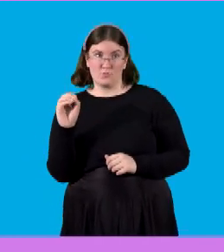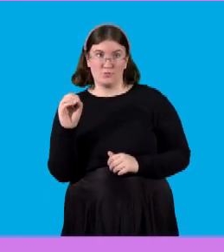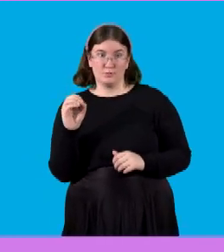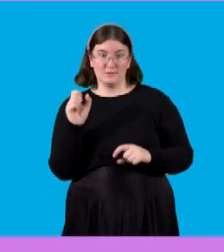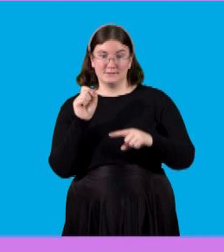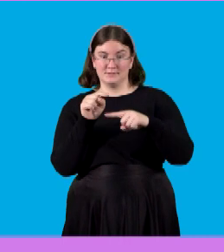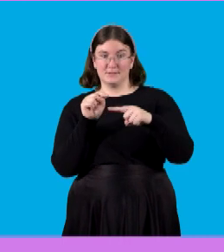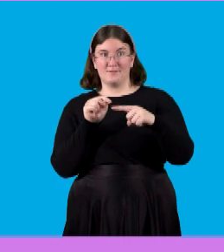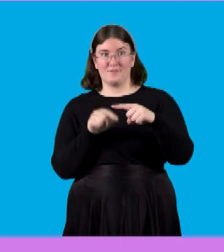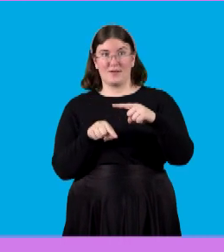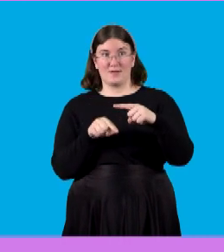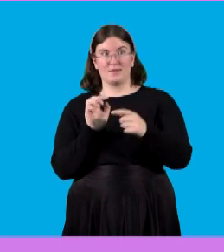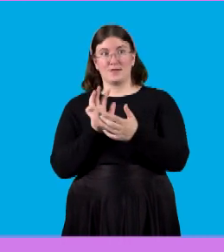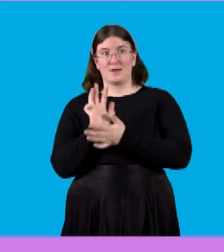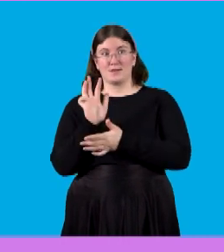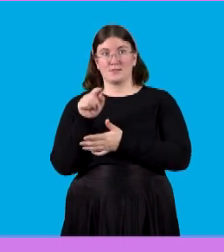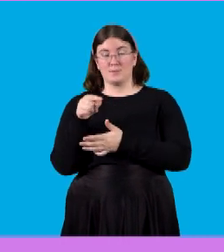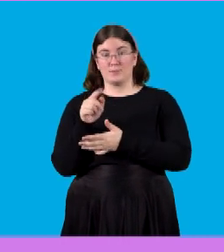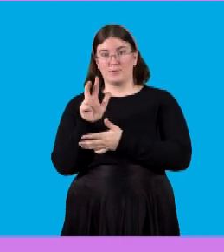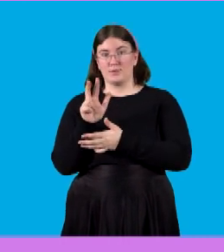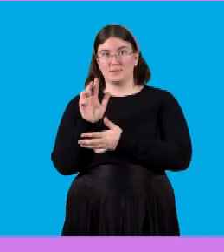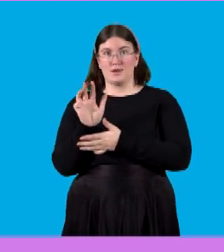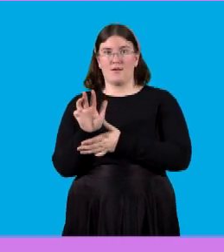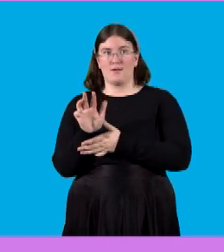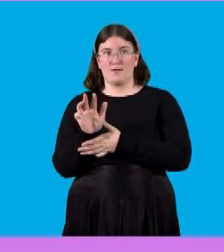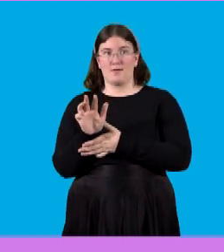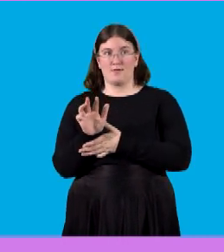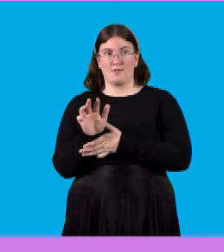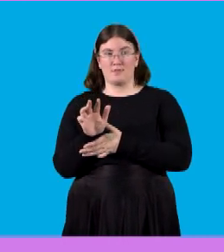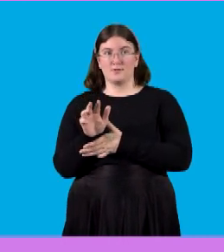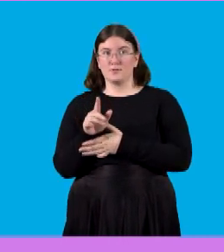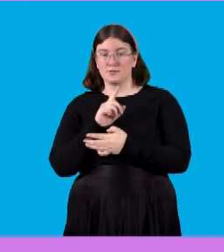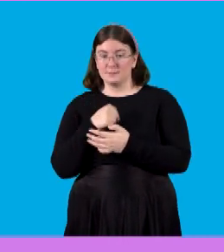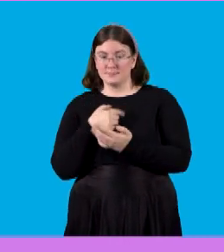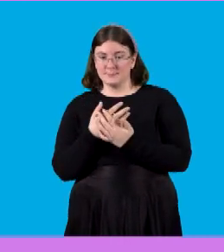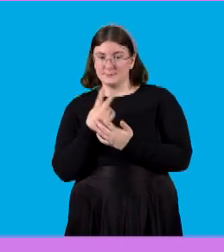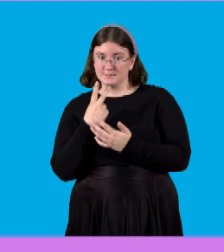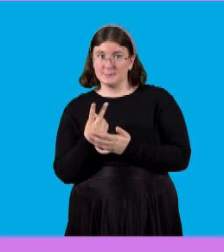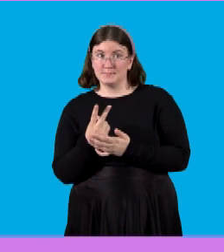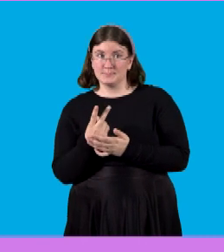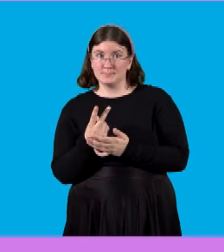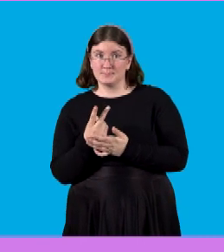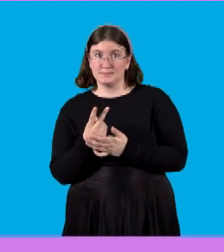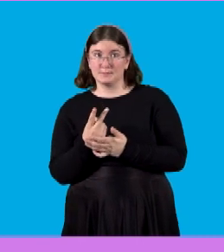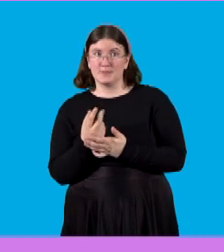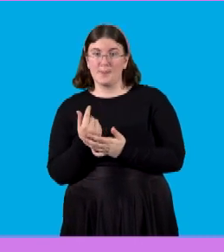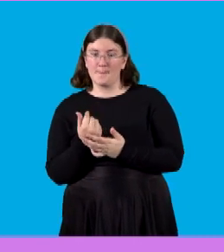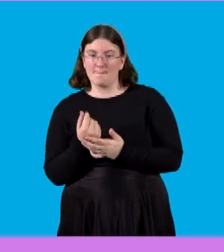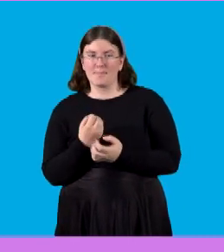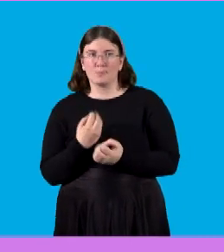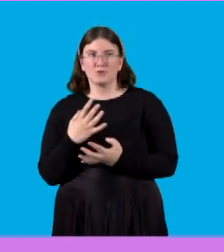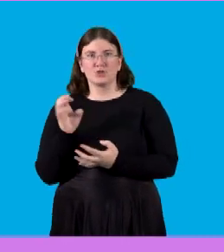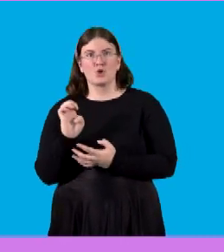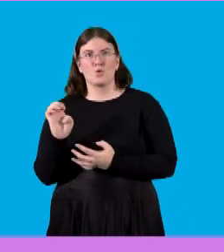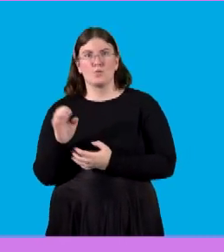I will divide that by the 19 rand 89 cents to see what that will be in terms